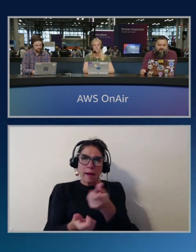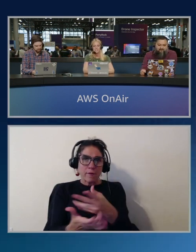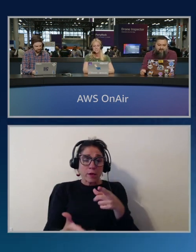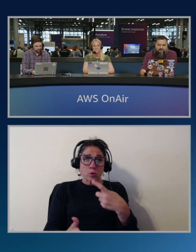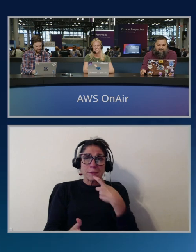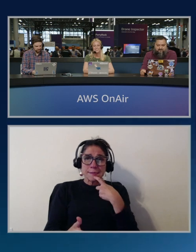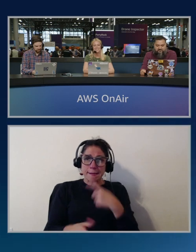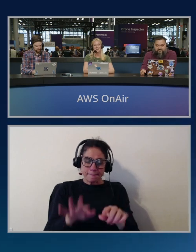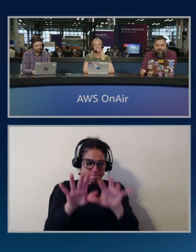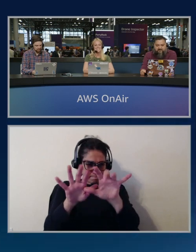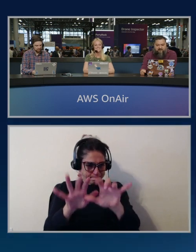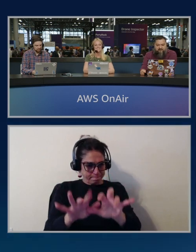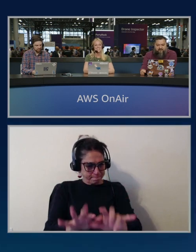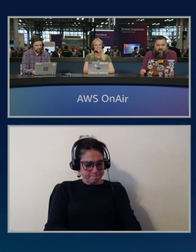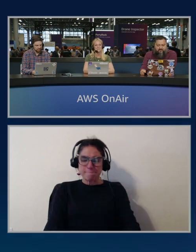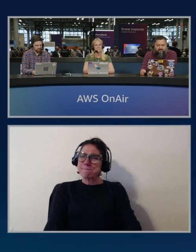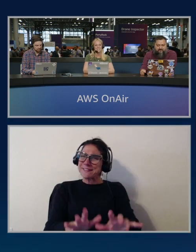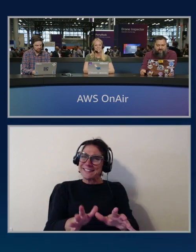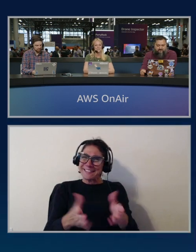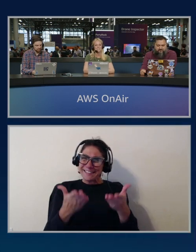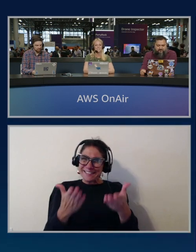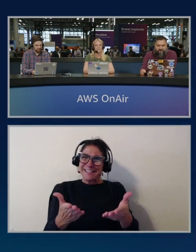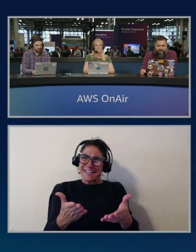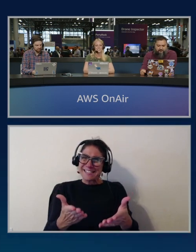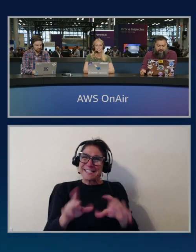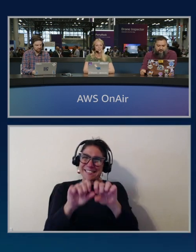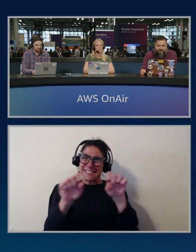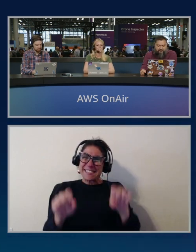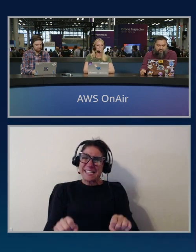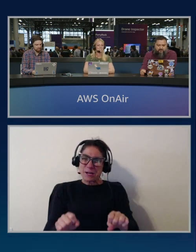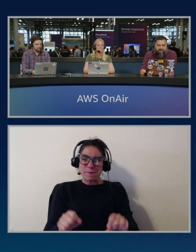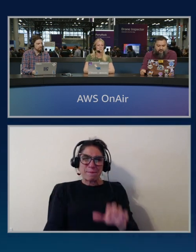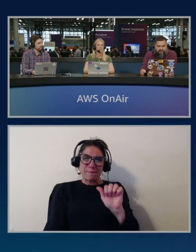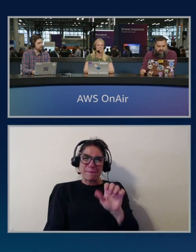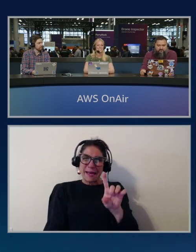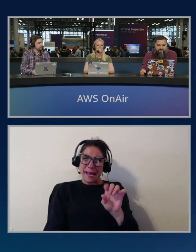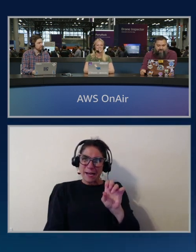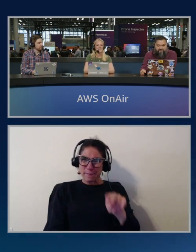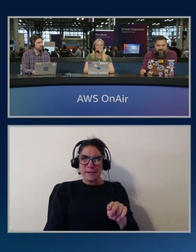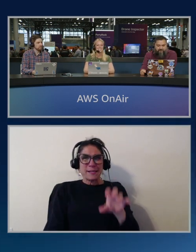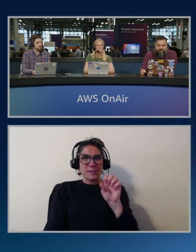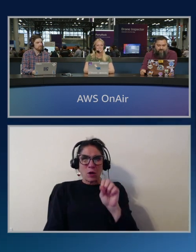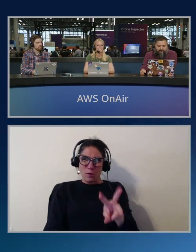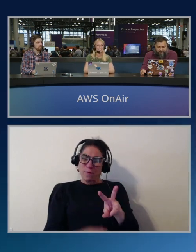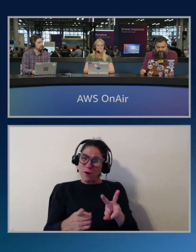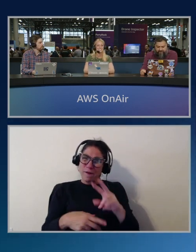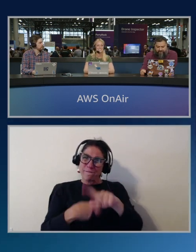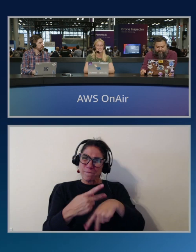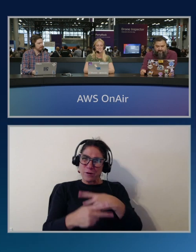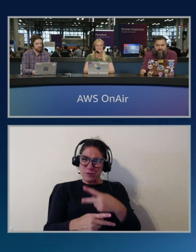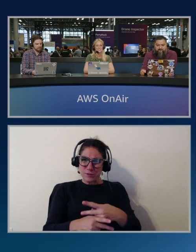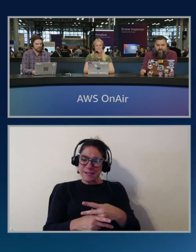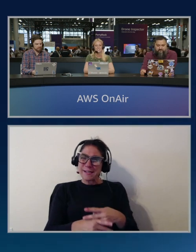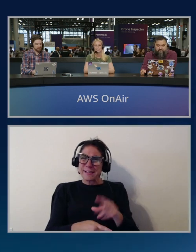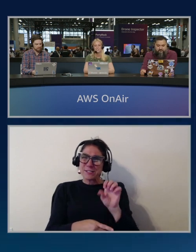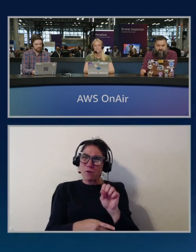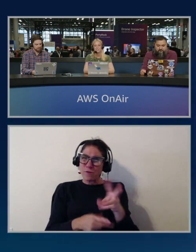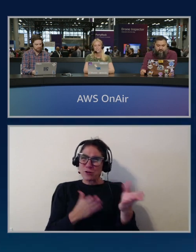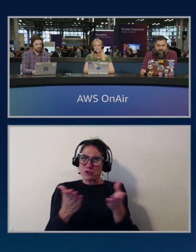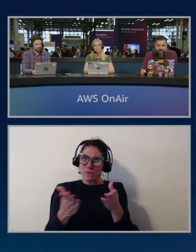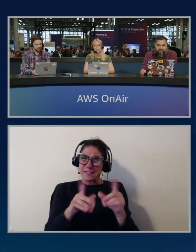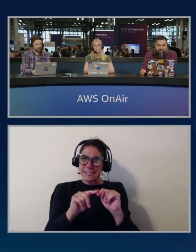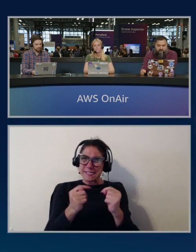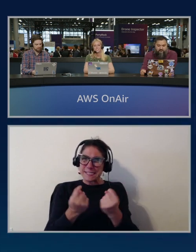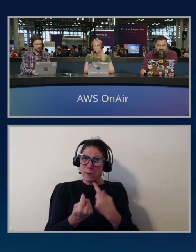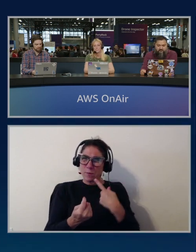and turned it into, as a sysadmin, I want to track down software versions for my IT and software services team. We